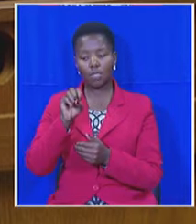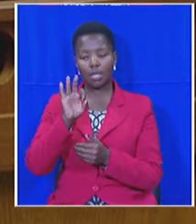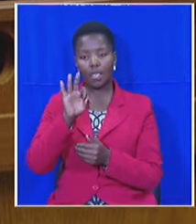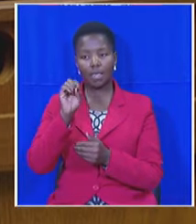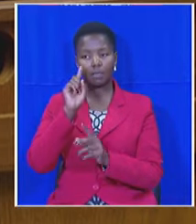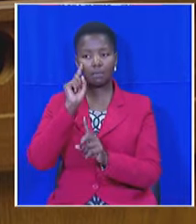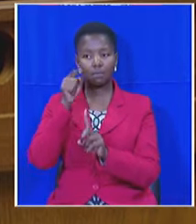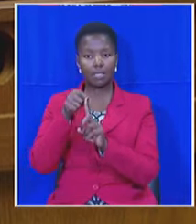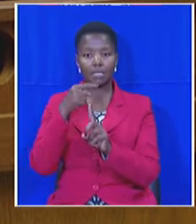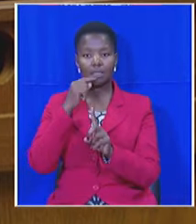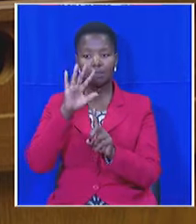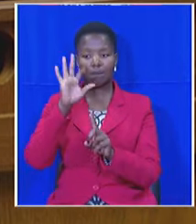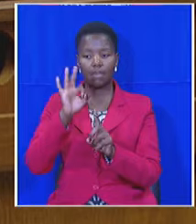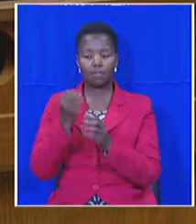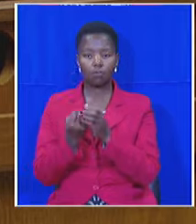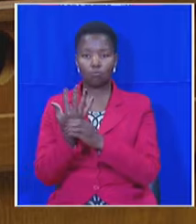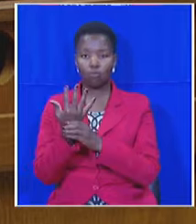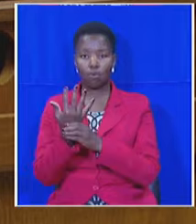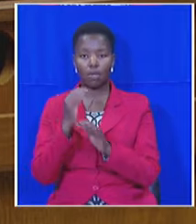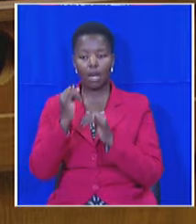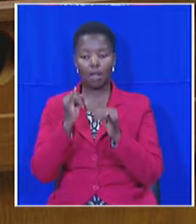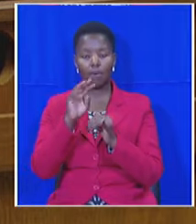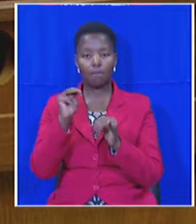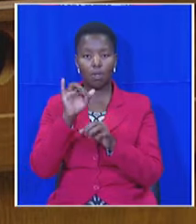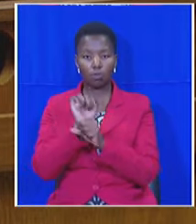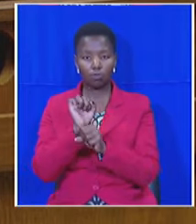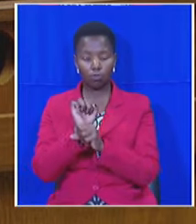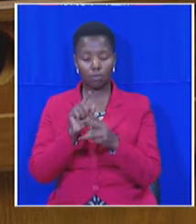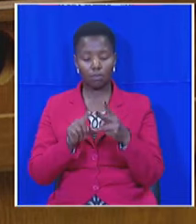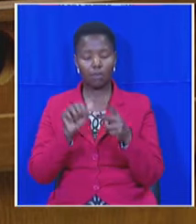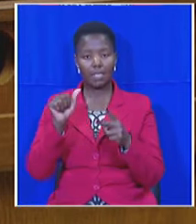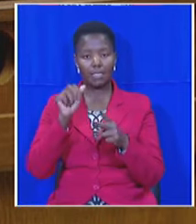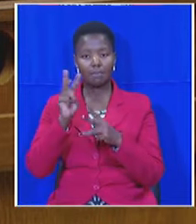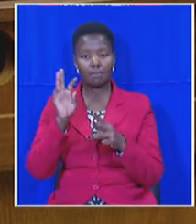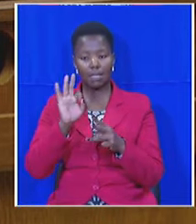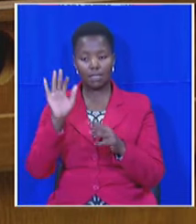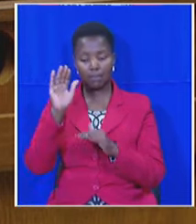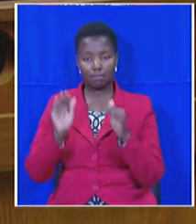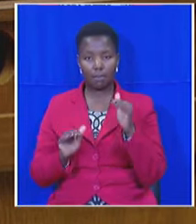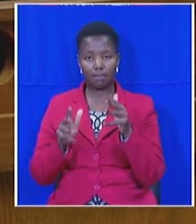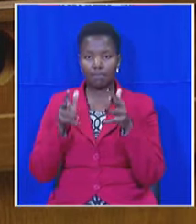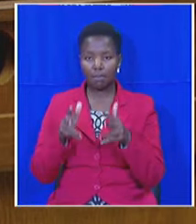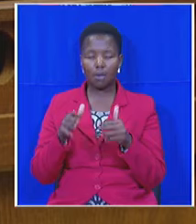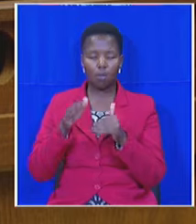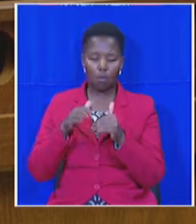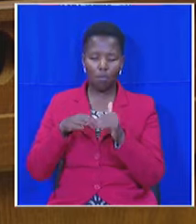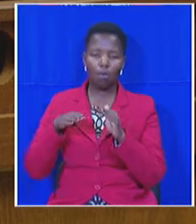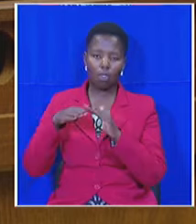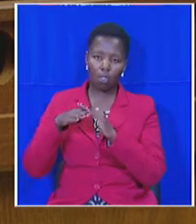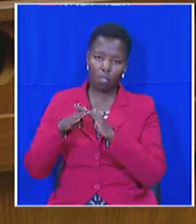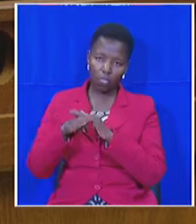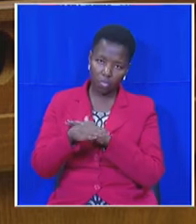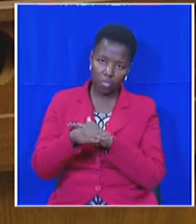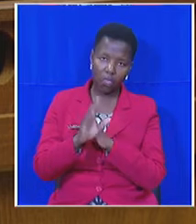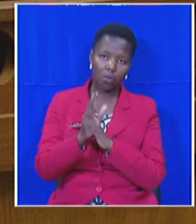targets of 5% growth, 11 million jobs, and 6% unemployment recede further and further into